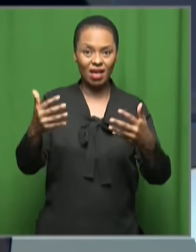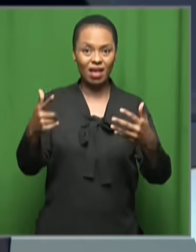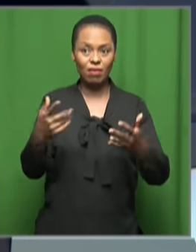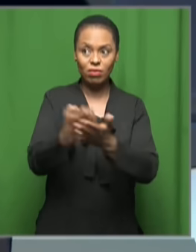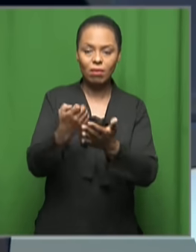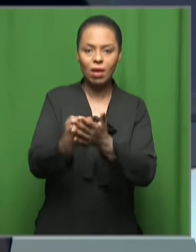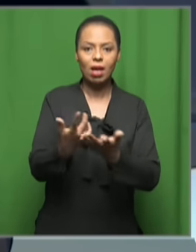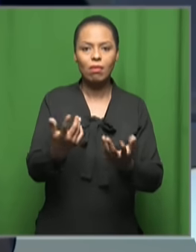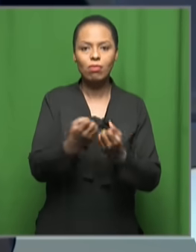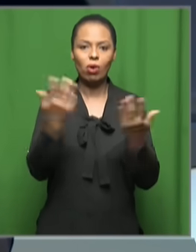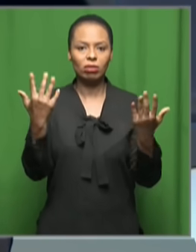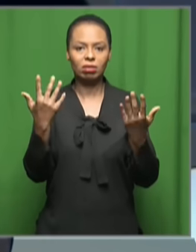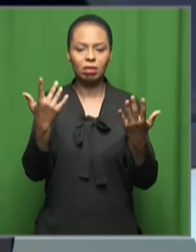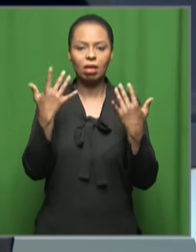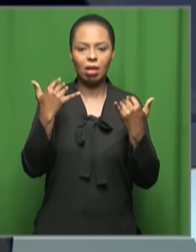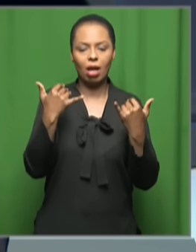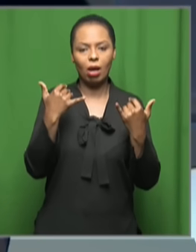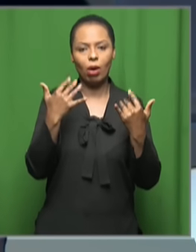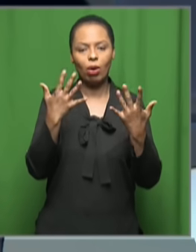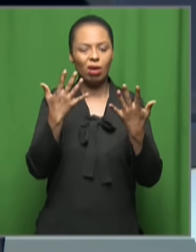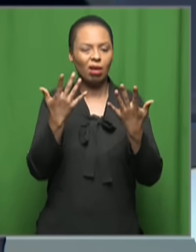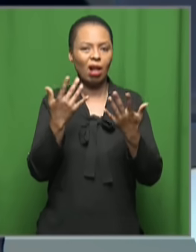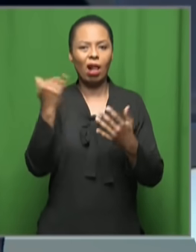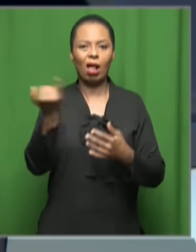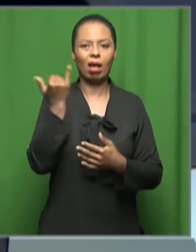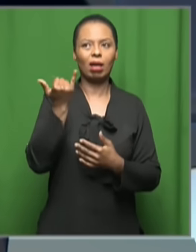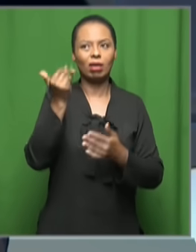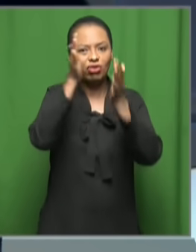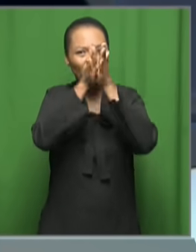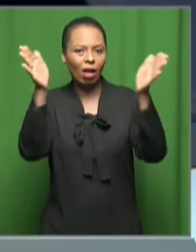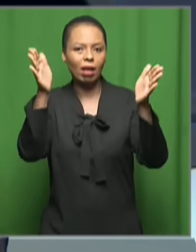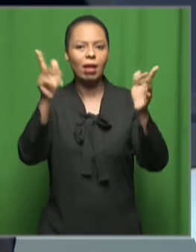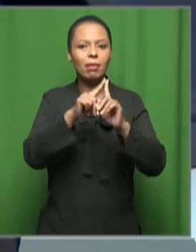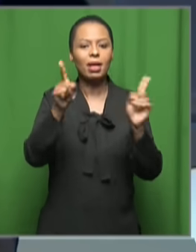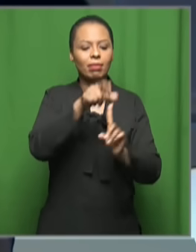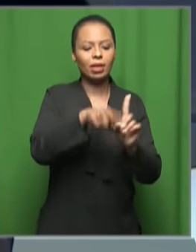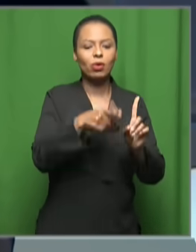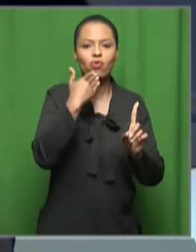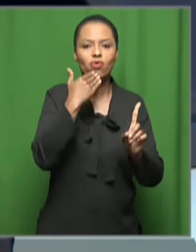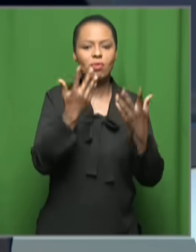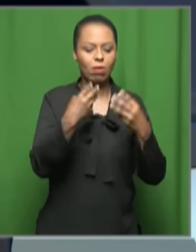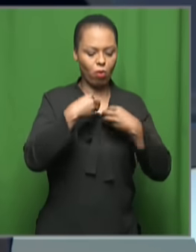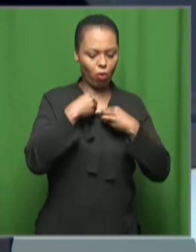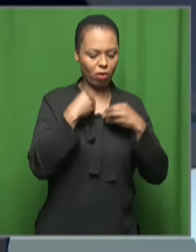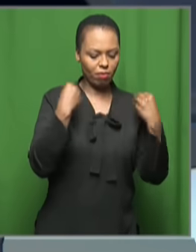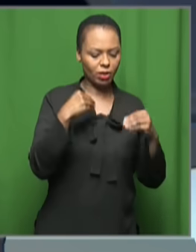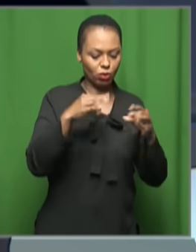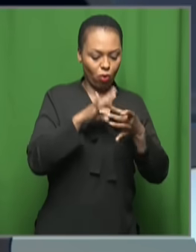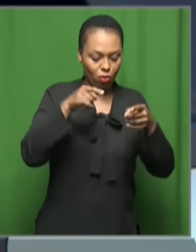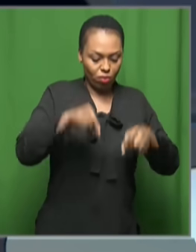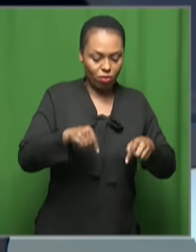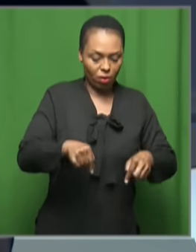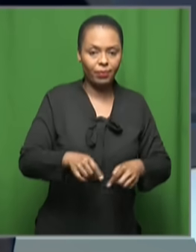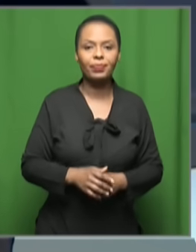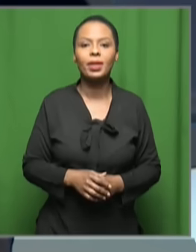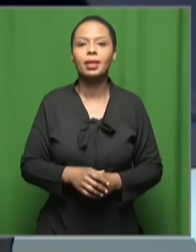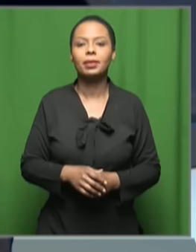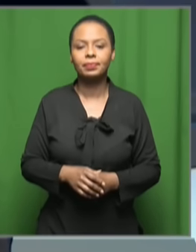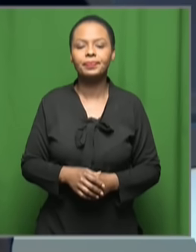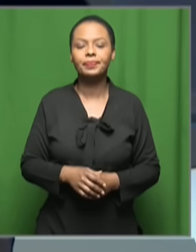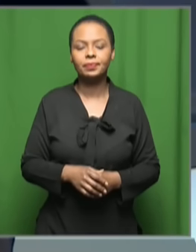So a company that is conducting business here at home and is linked